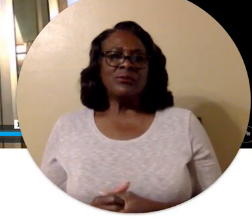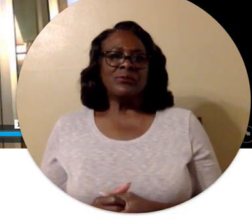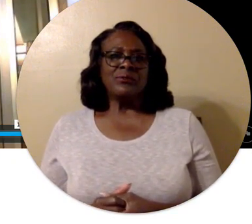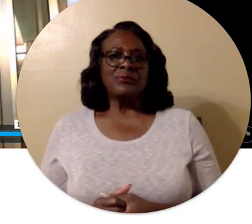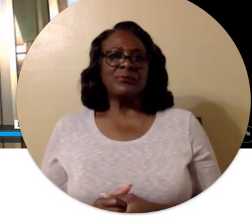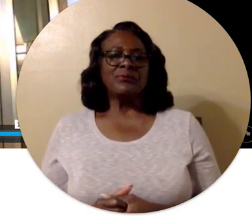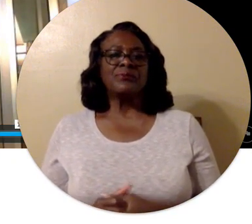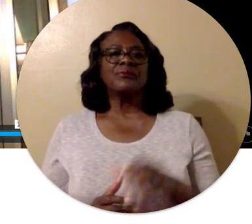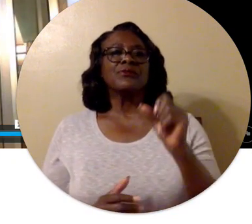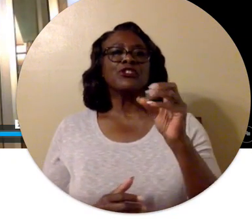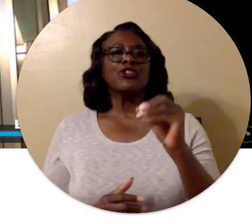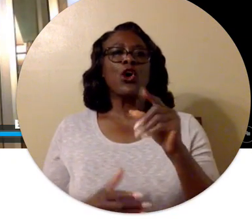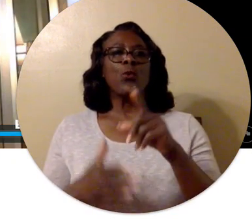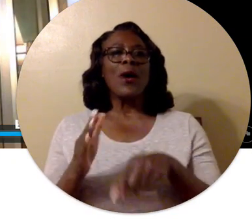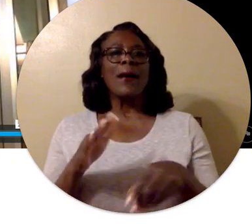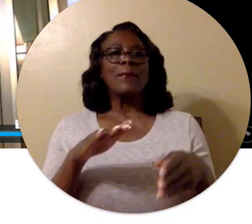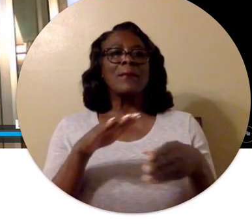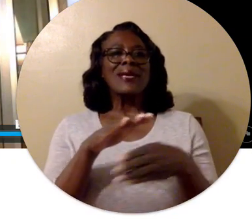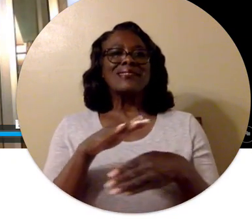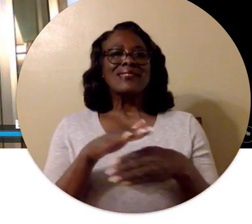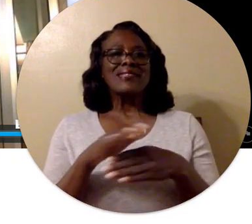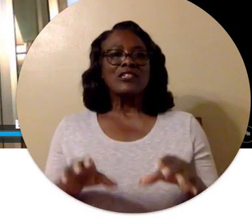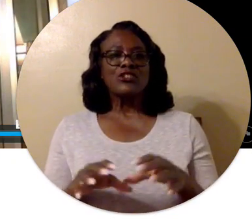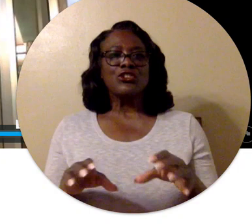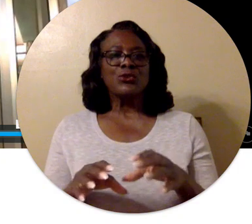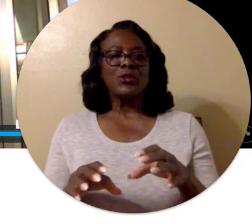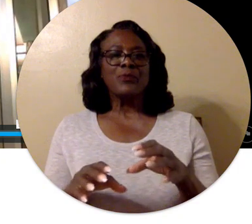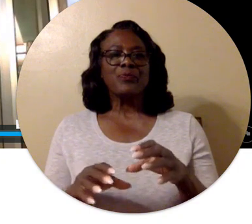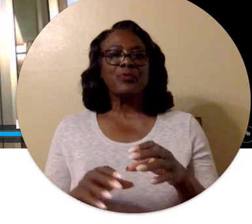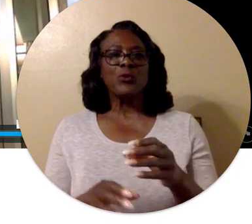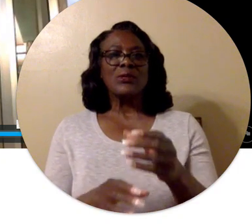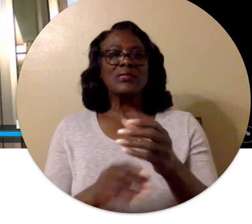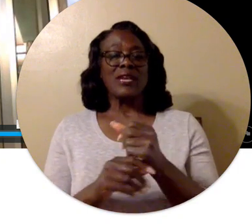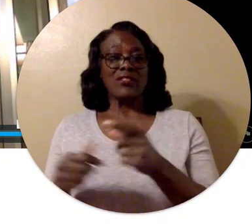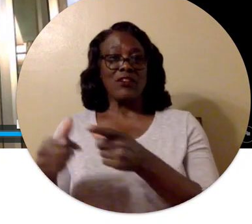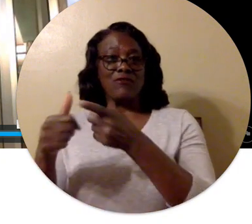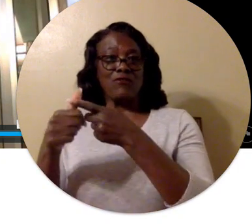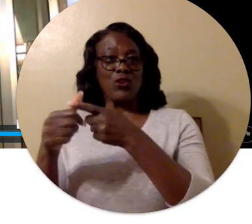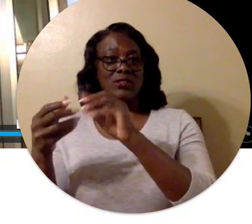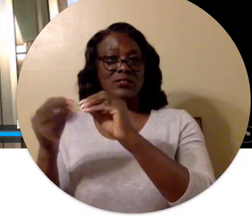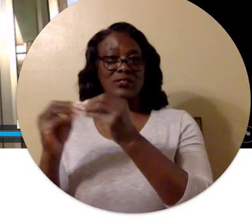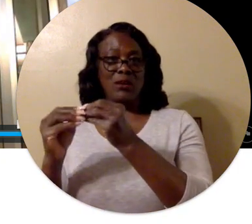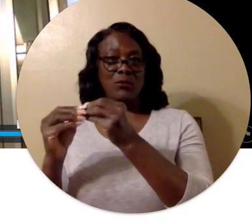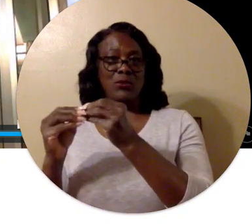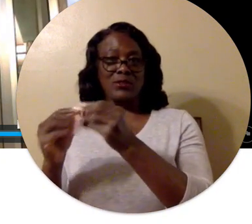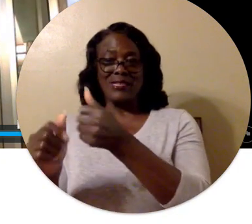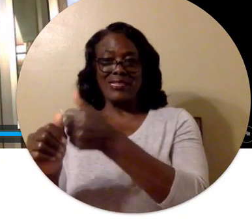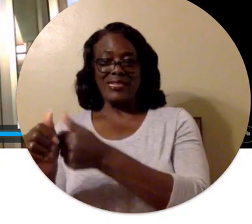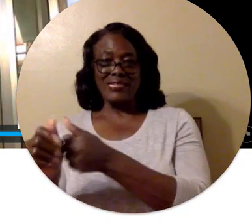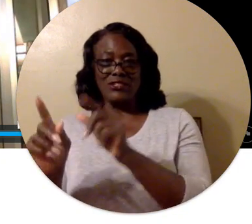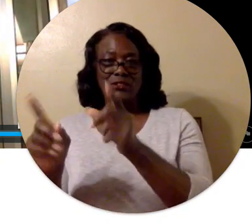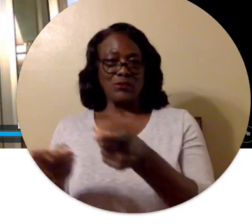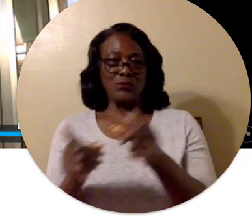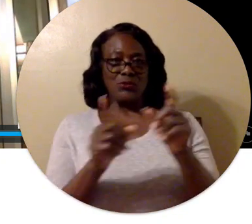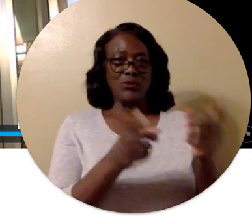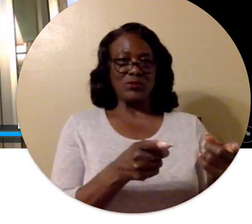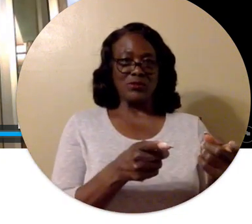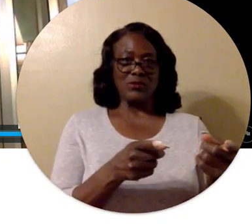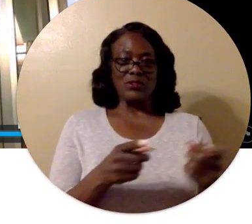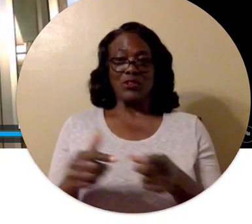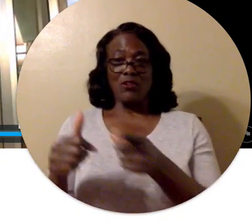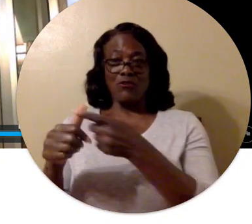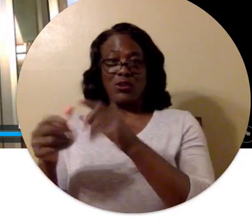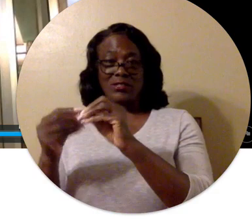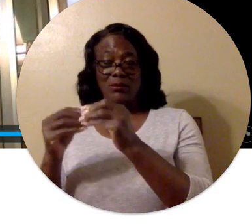So what we're basically doing is that we are taking our first numbers in each of our parentheses. So the first number I see here is